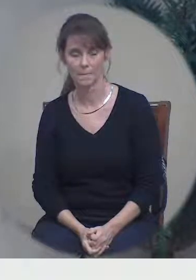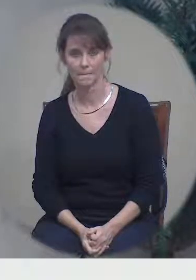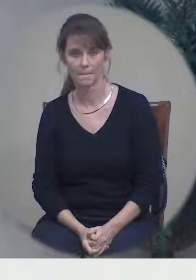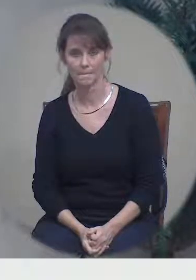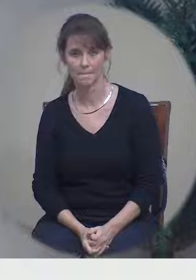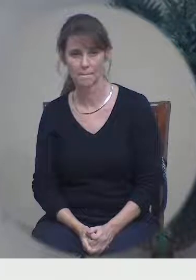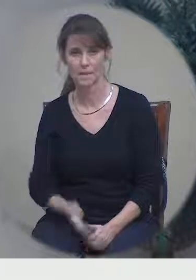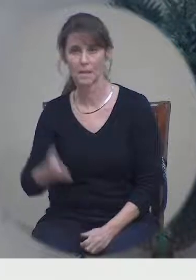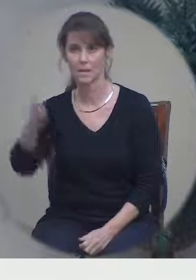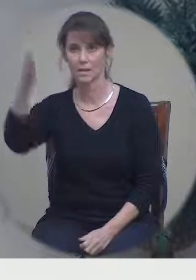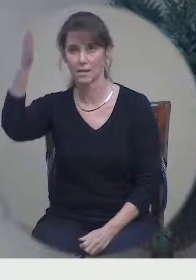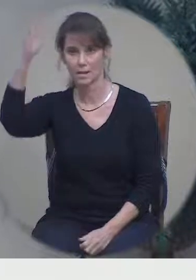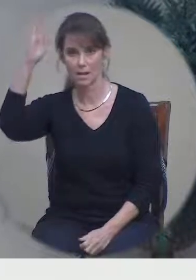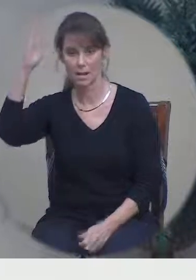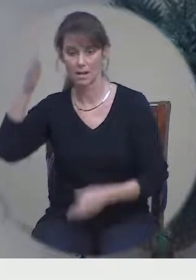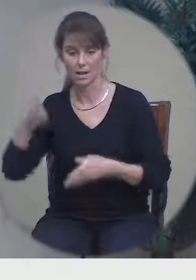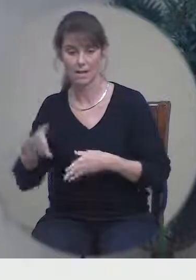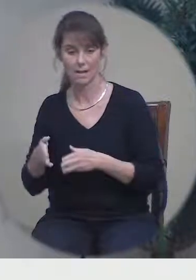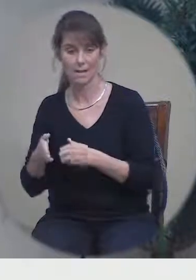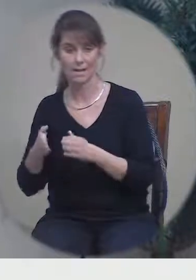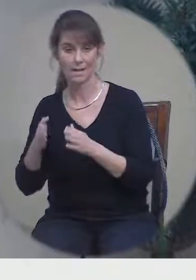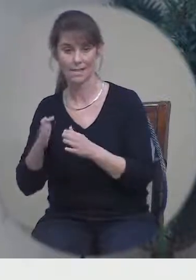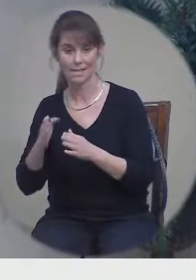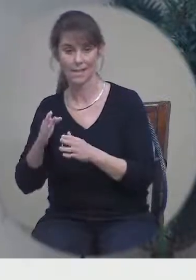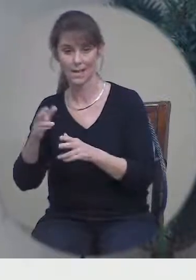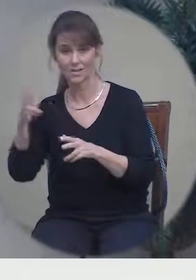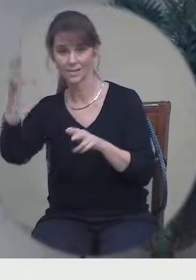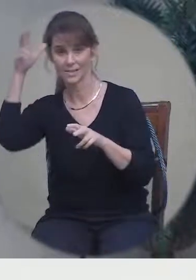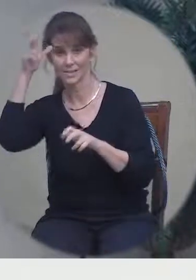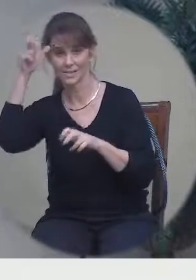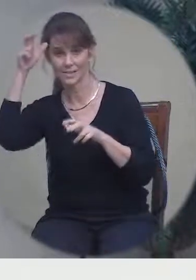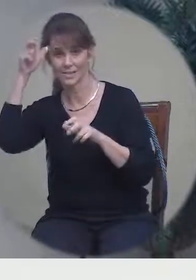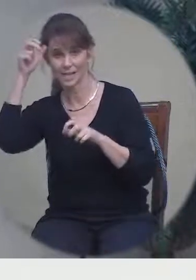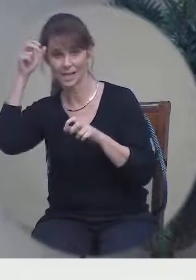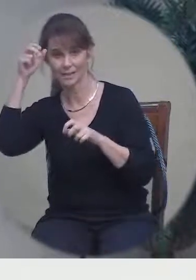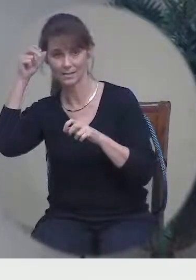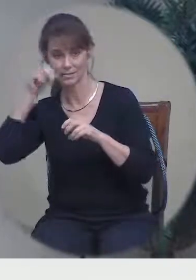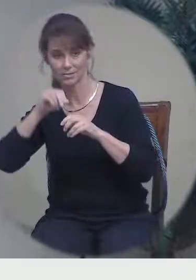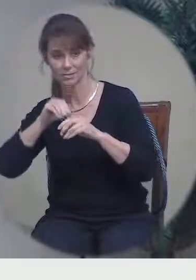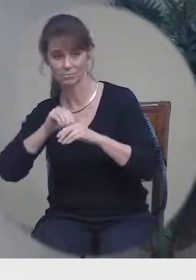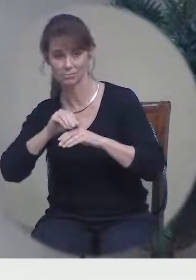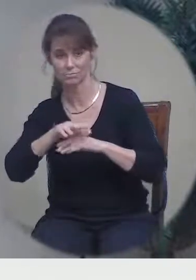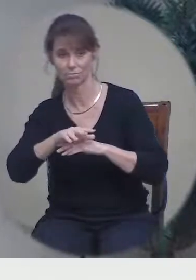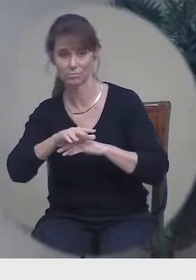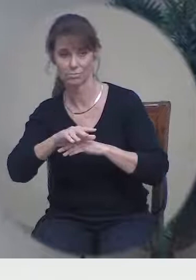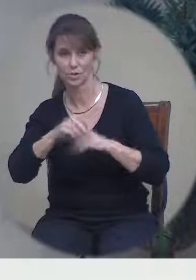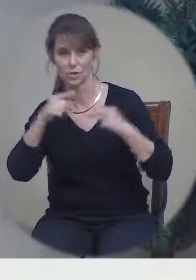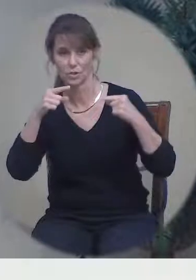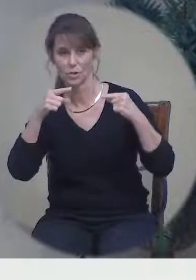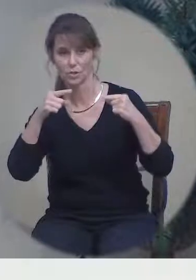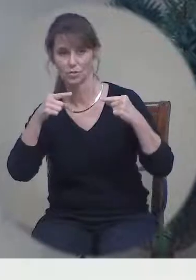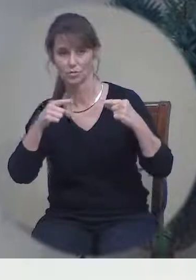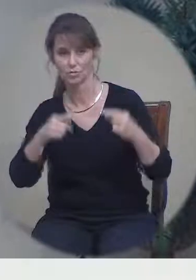to inflict upon Job two sets of trials. And I kind of put those in,